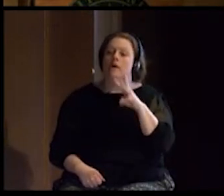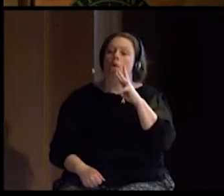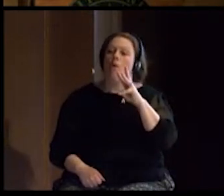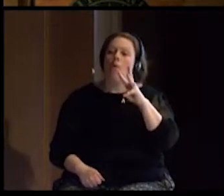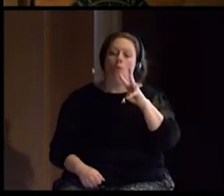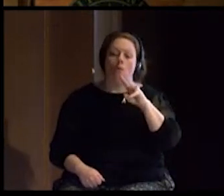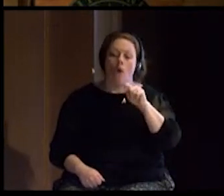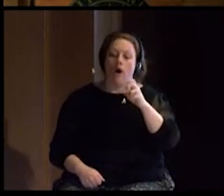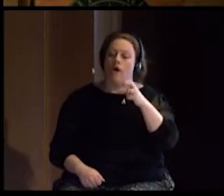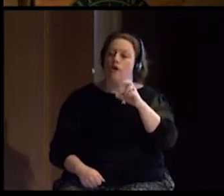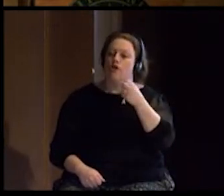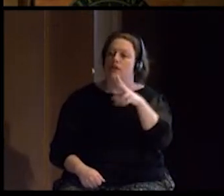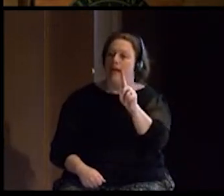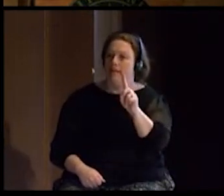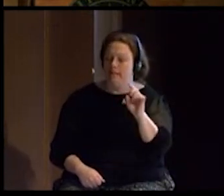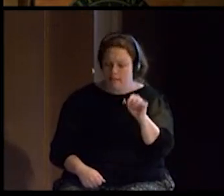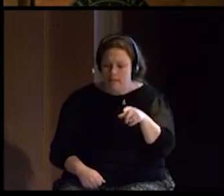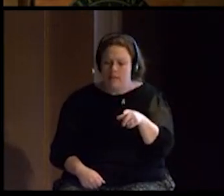different terrestrial